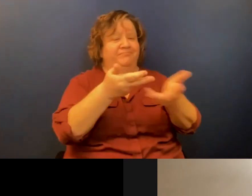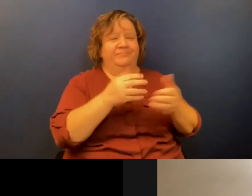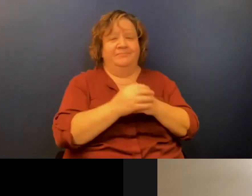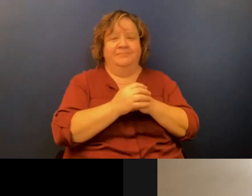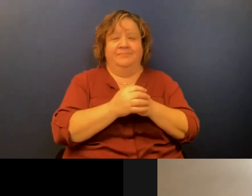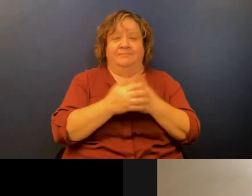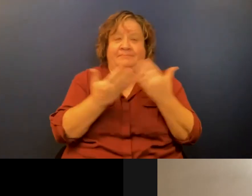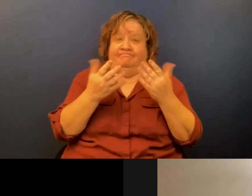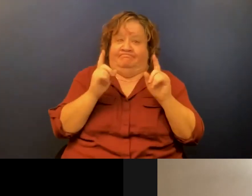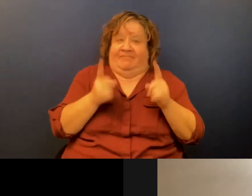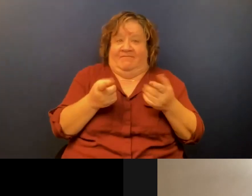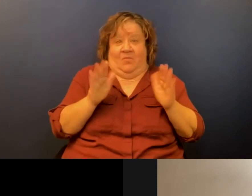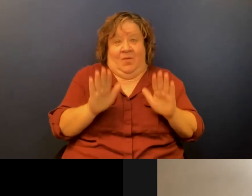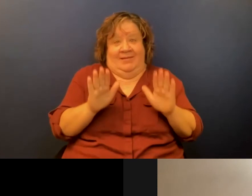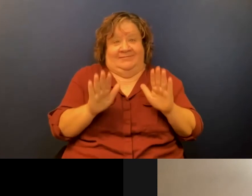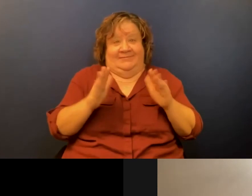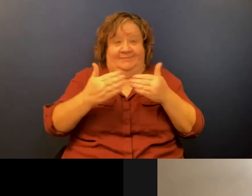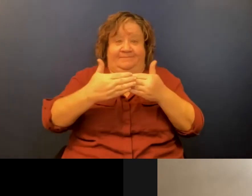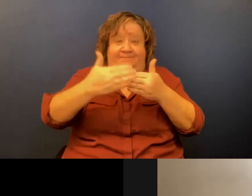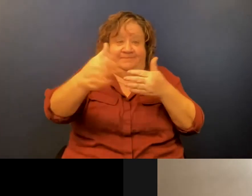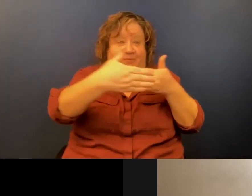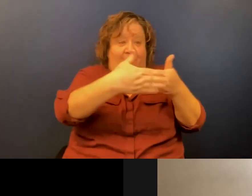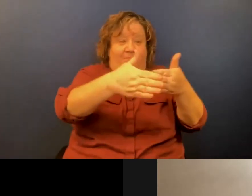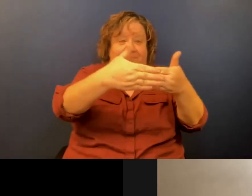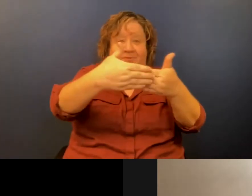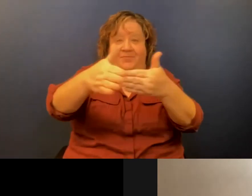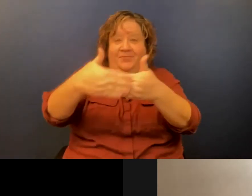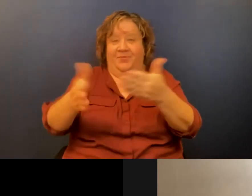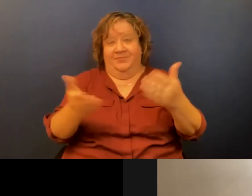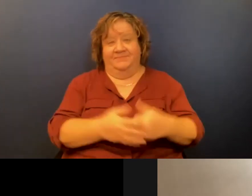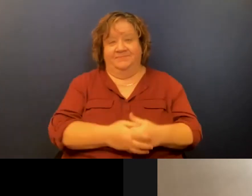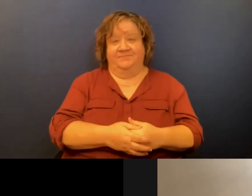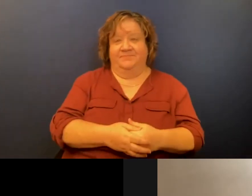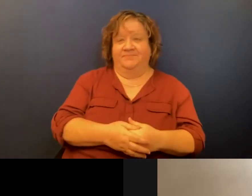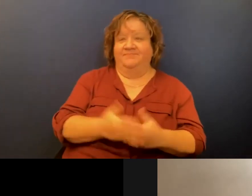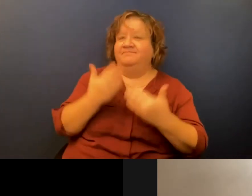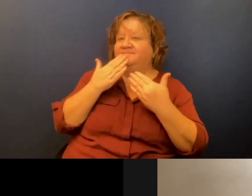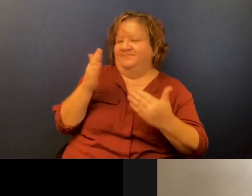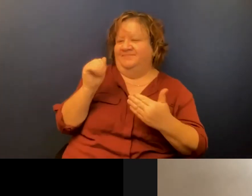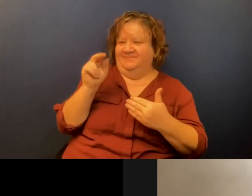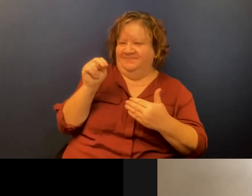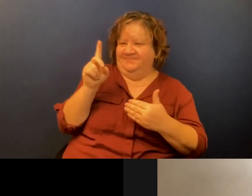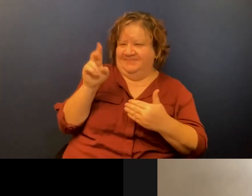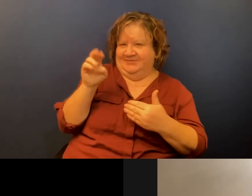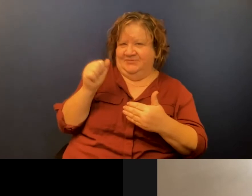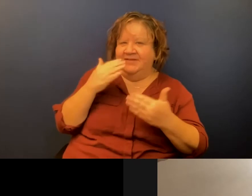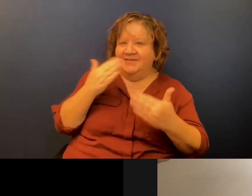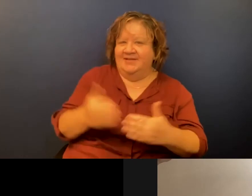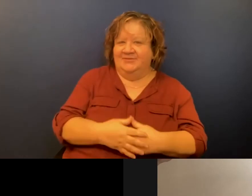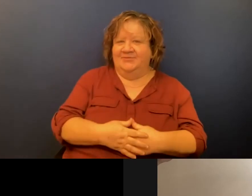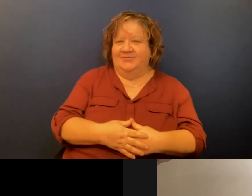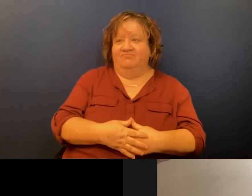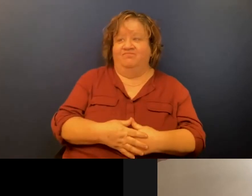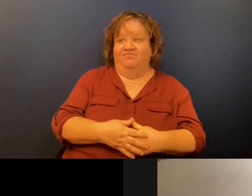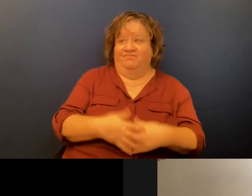Extremely interesting what you've just told us now, because although there are lots of space